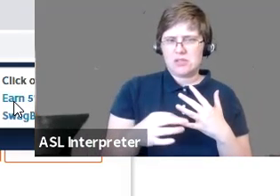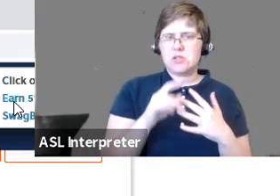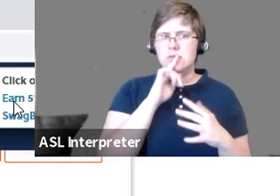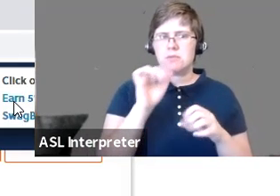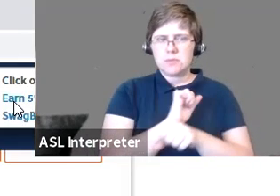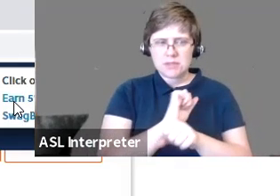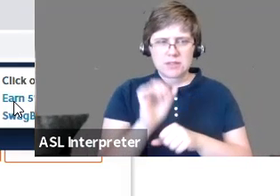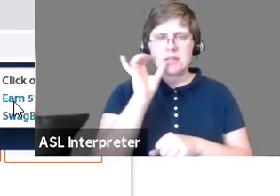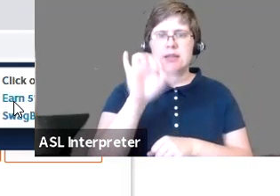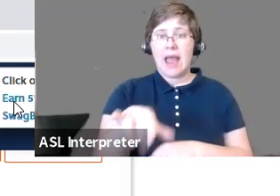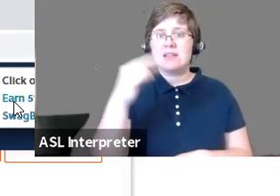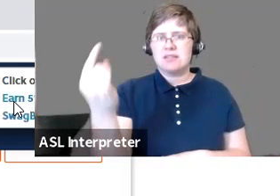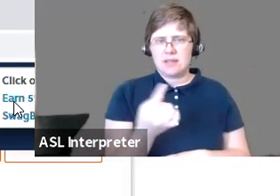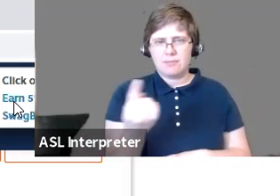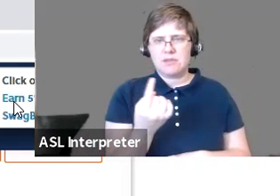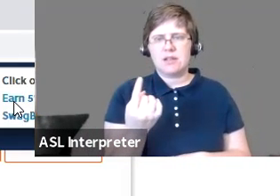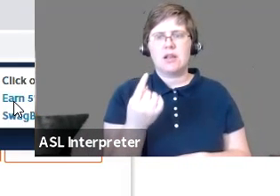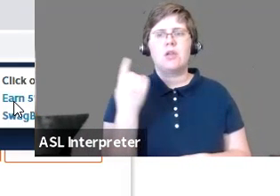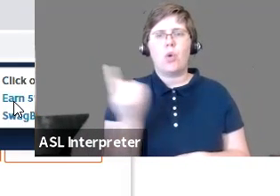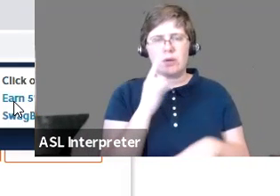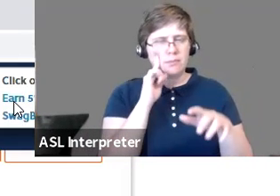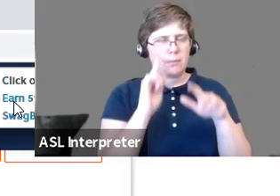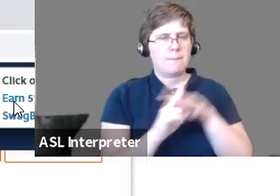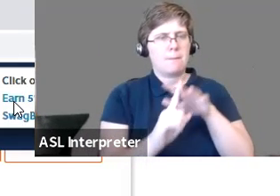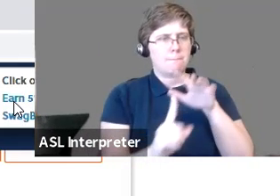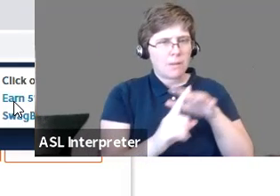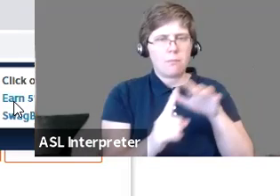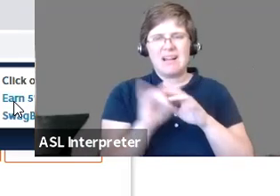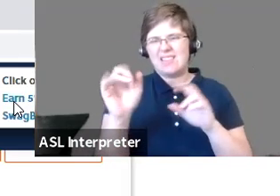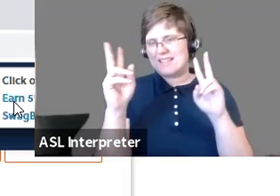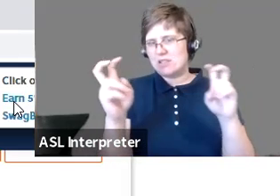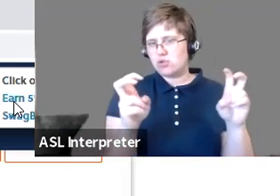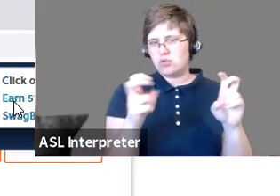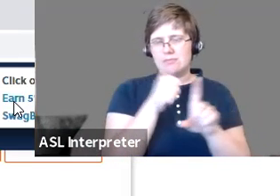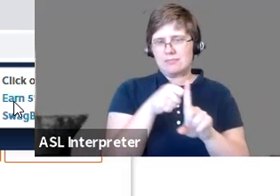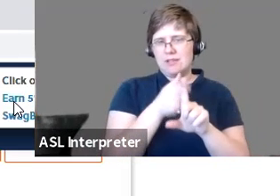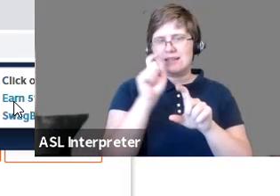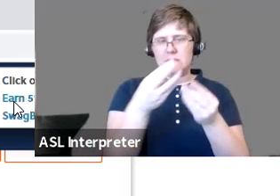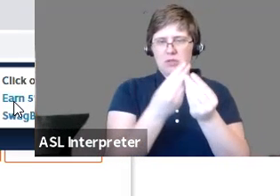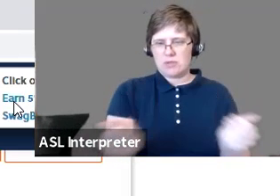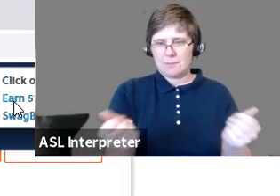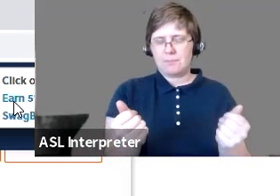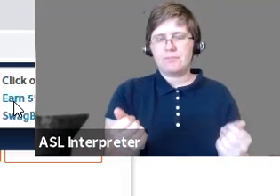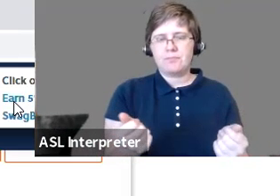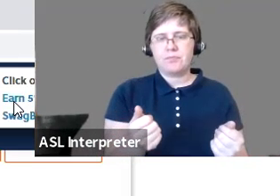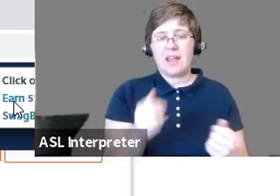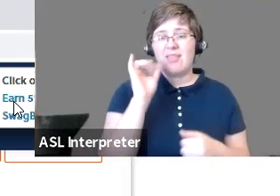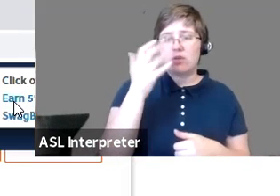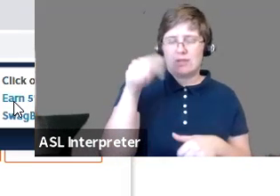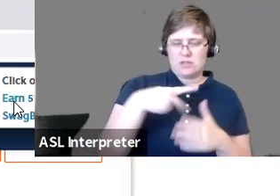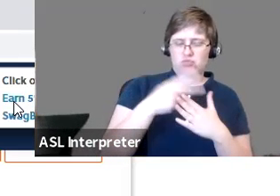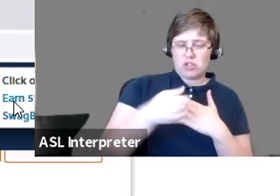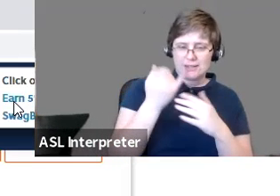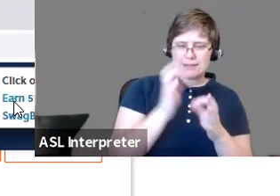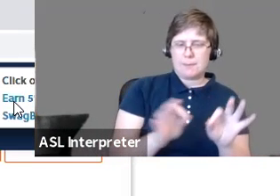is actually something that always comes up as an issue that needs to be remedied. And that's why this project is